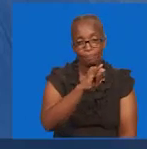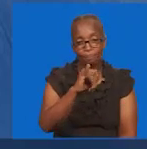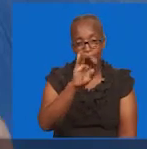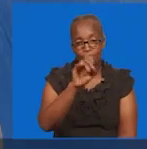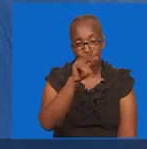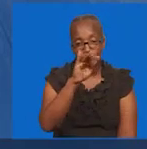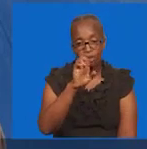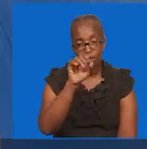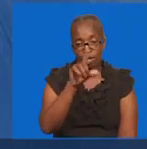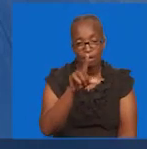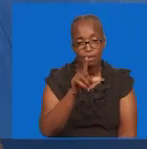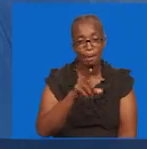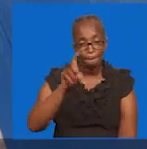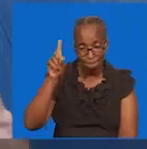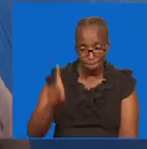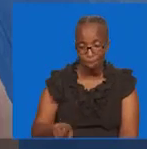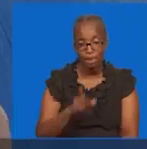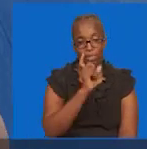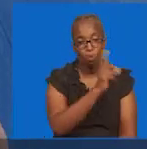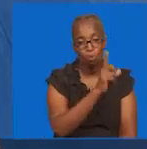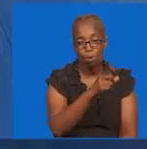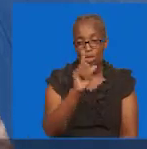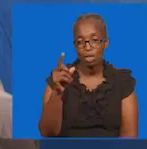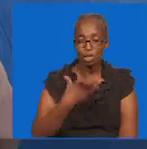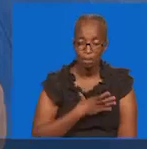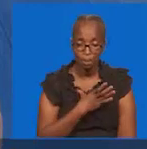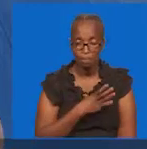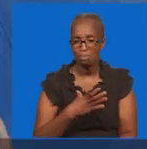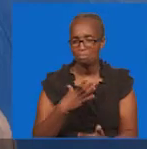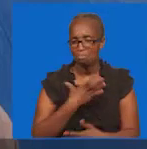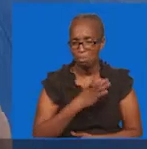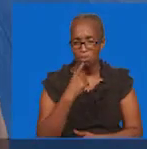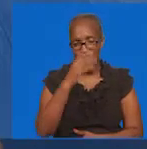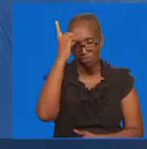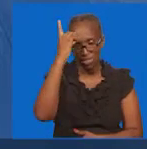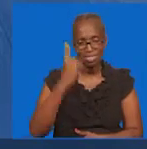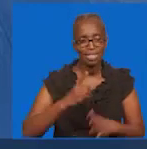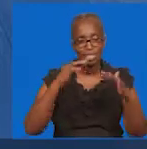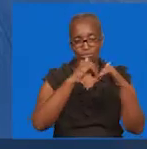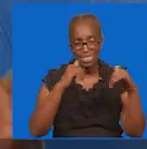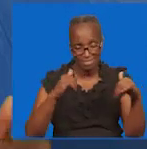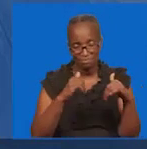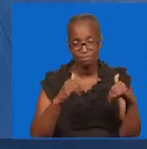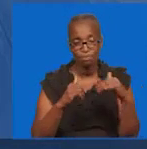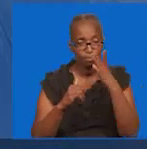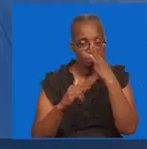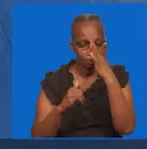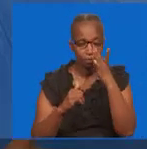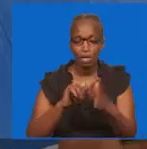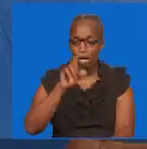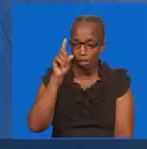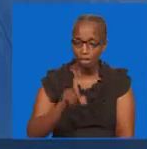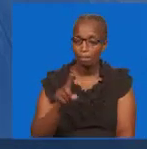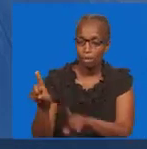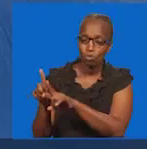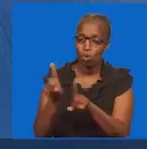Let us Won the nation Let us Won the people Let us tell Those who are Decided to divine The